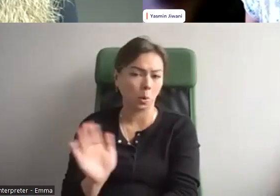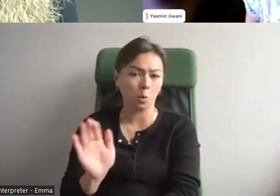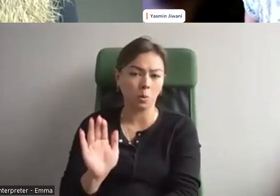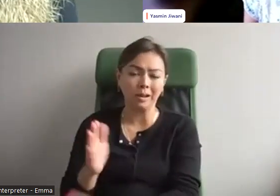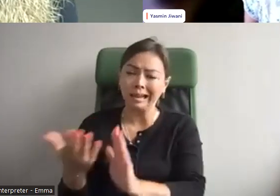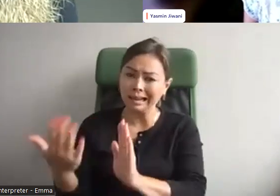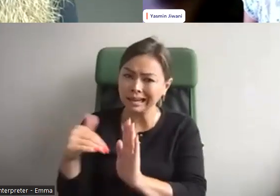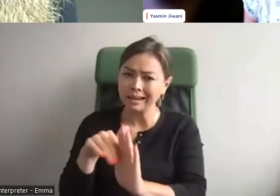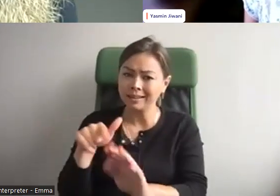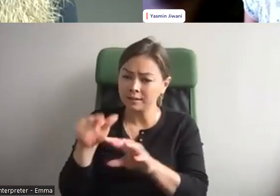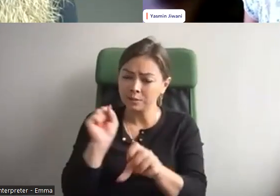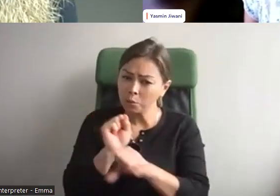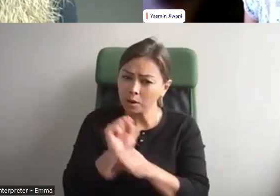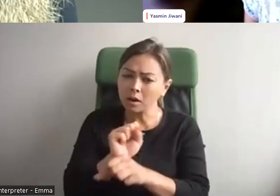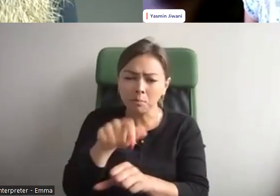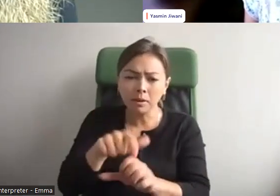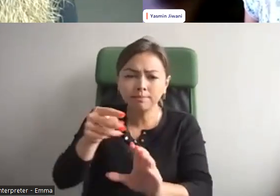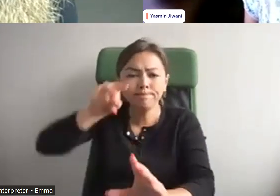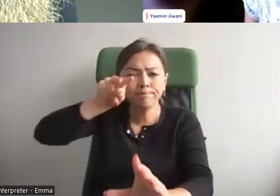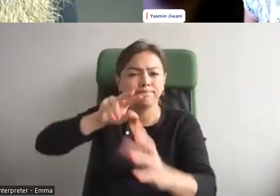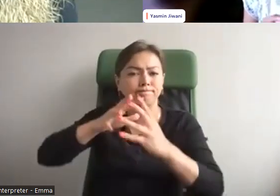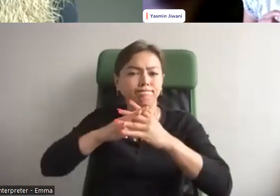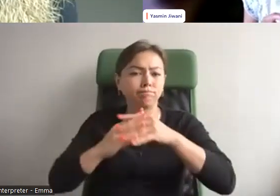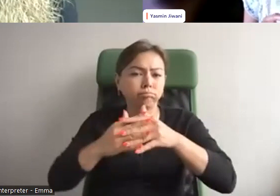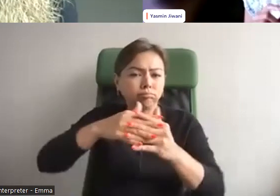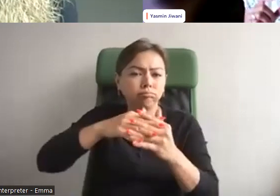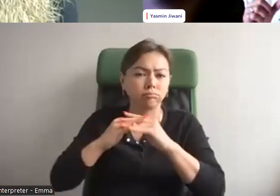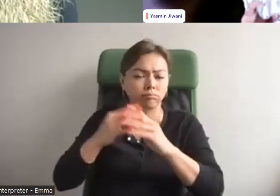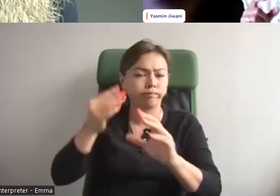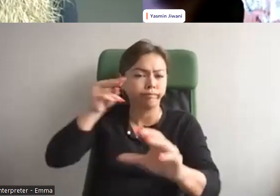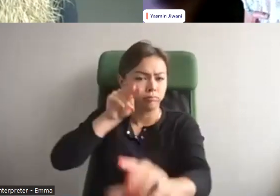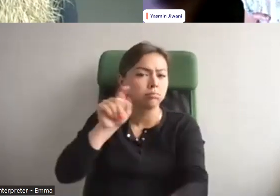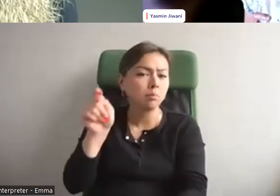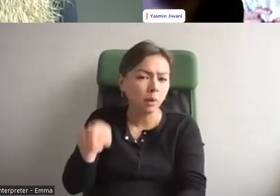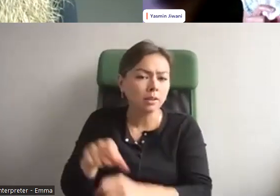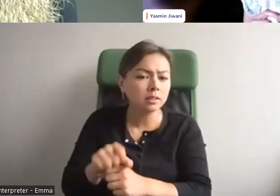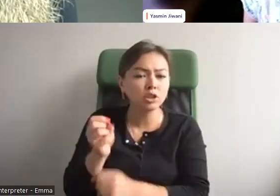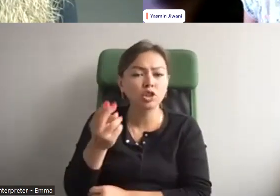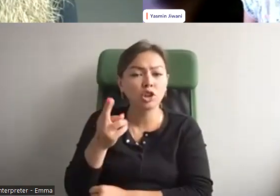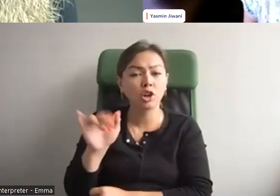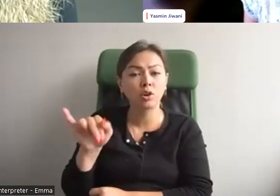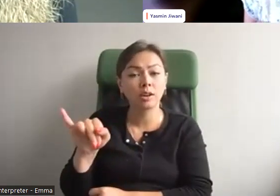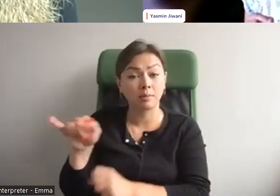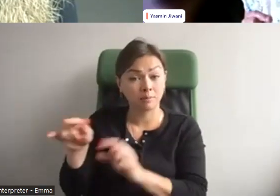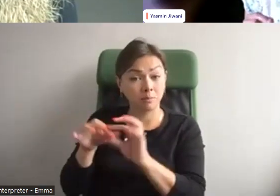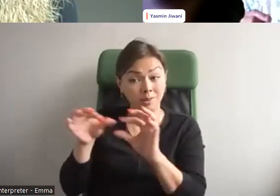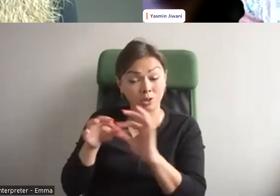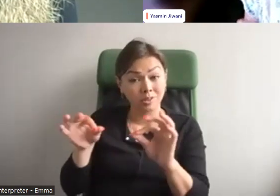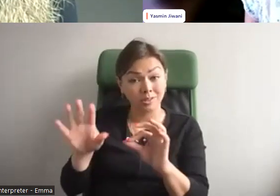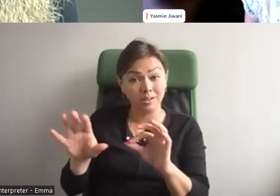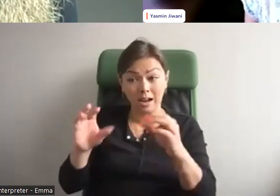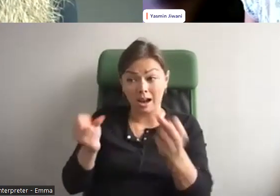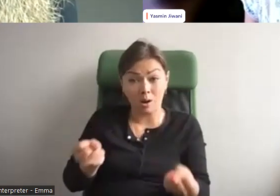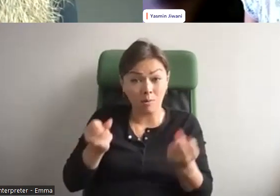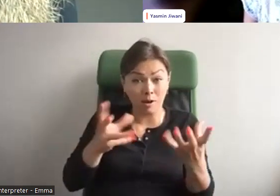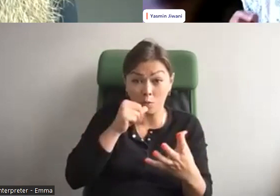perspective. Listening to what Shari was saying about how the reportage went up after the Paul